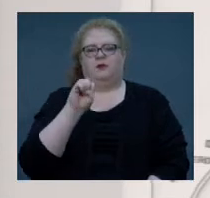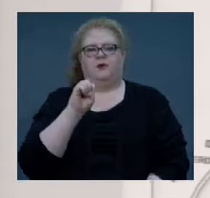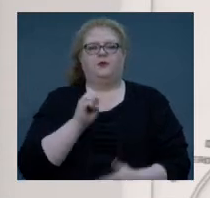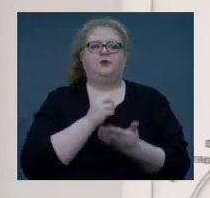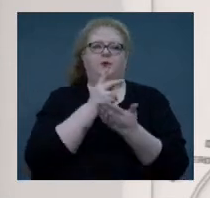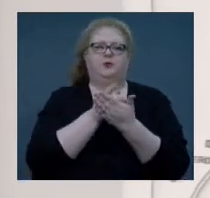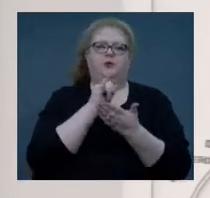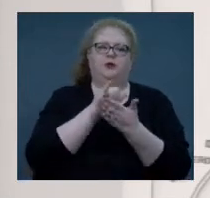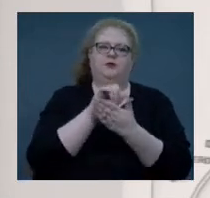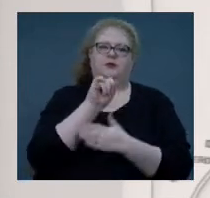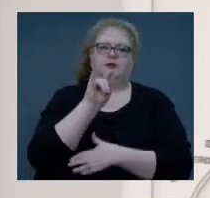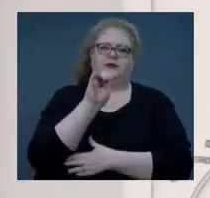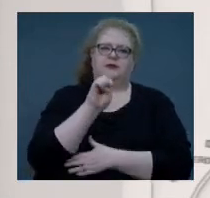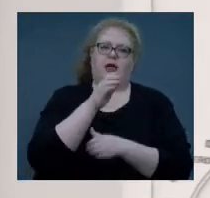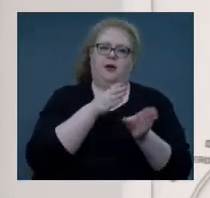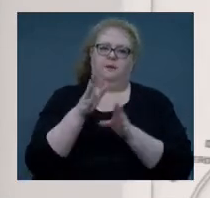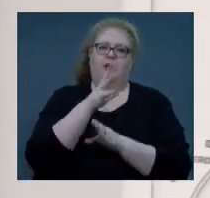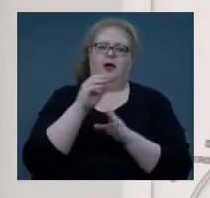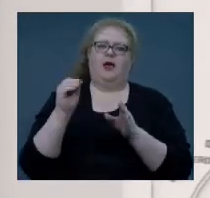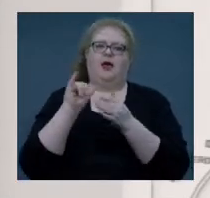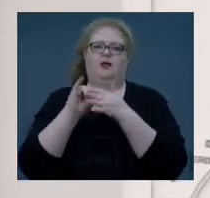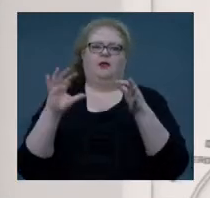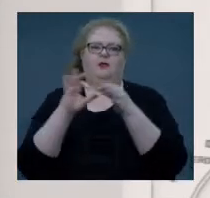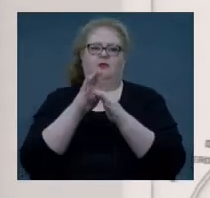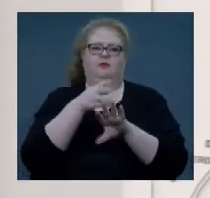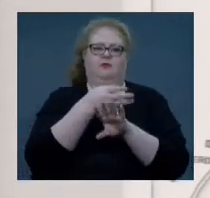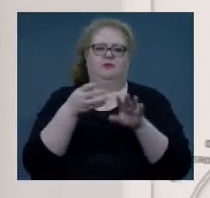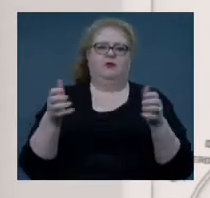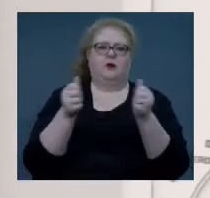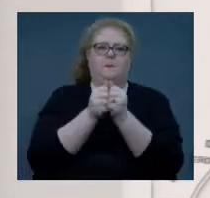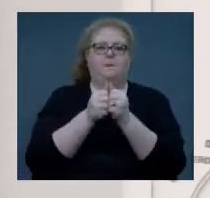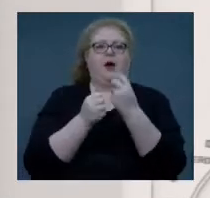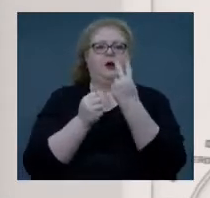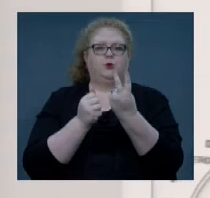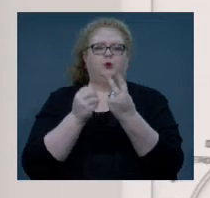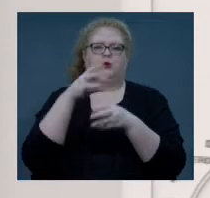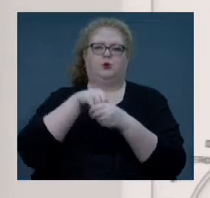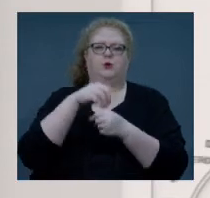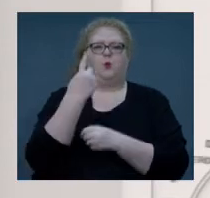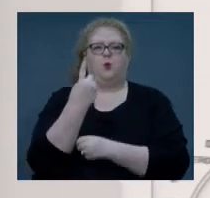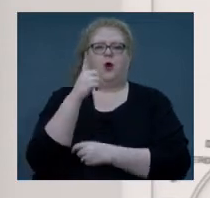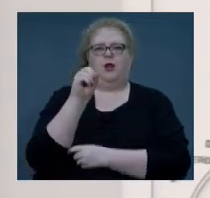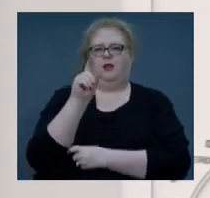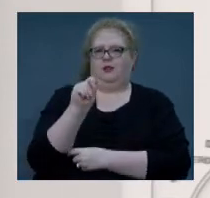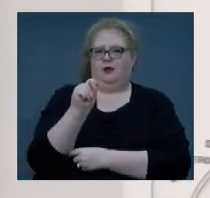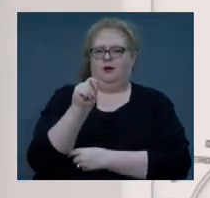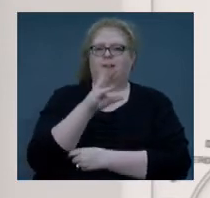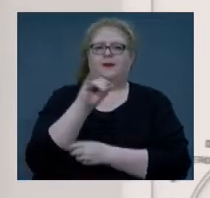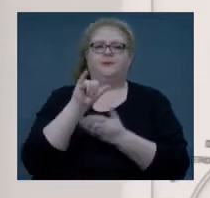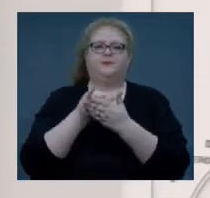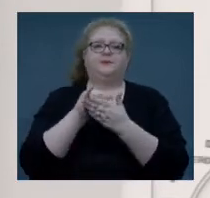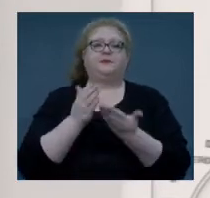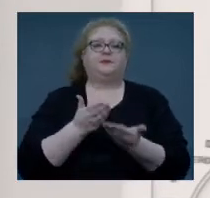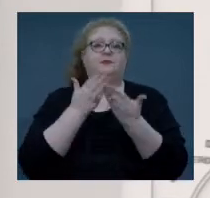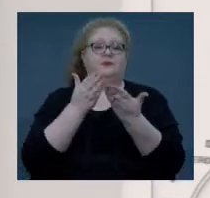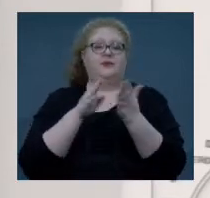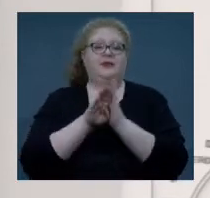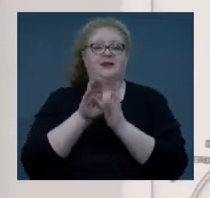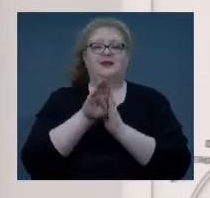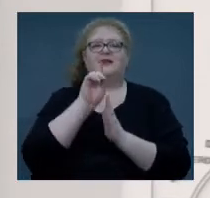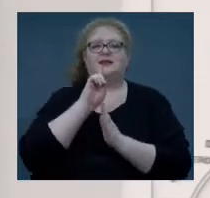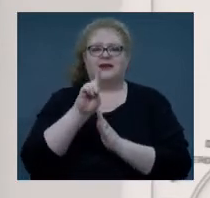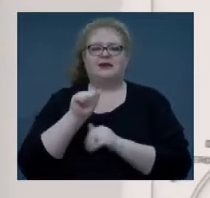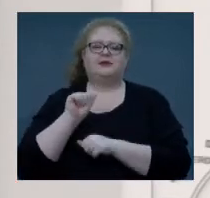for the redevelopment and a preliminary plat combining these two parcels into a single lot. The proposed development is a